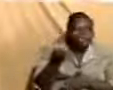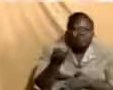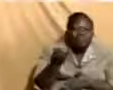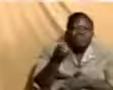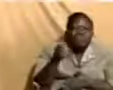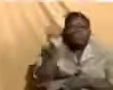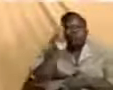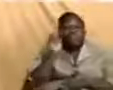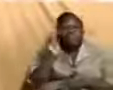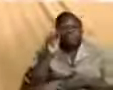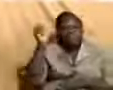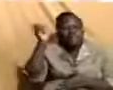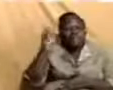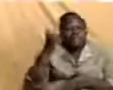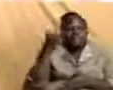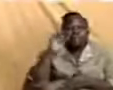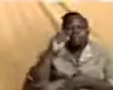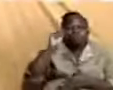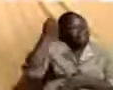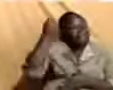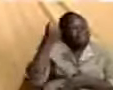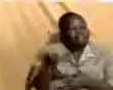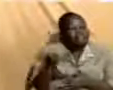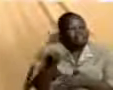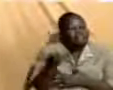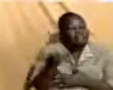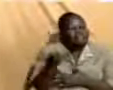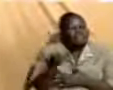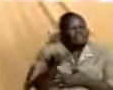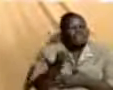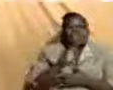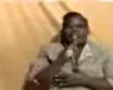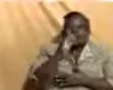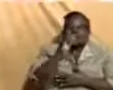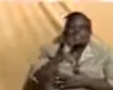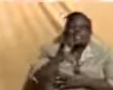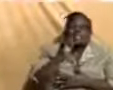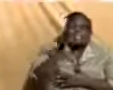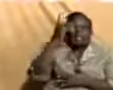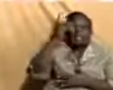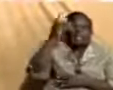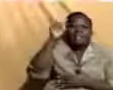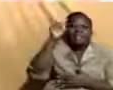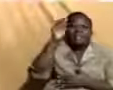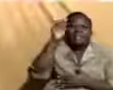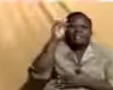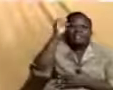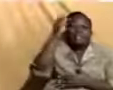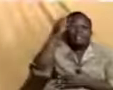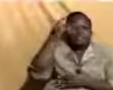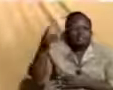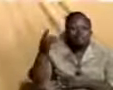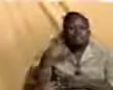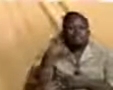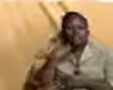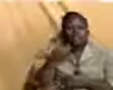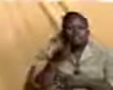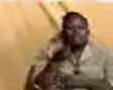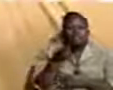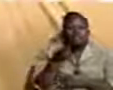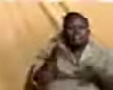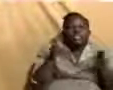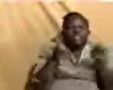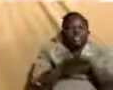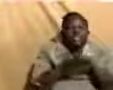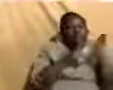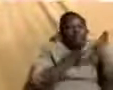it Uhuru Kenyatta, the President of the Republic of Kenya? Is it David Ndii, the champion of the basic structure doctrine, as